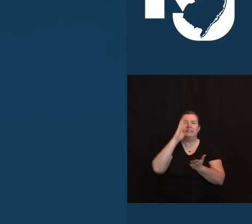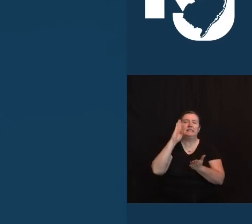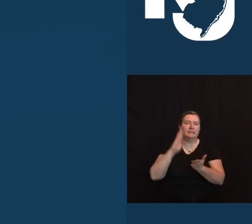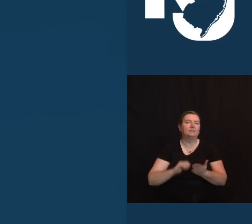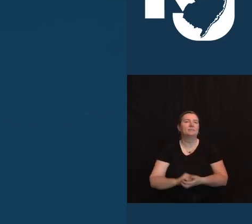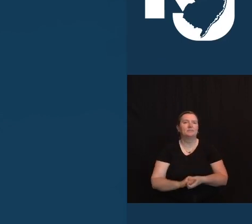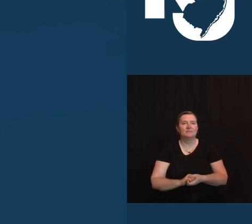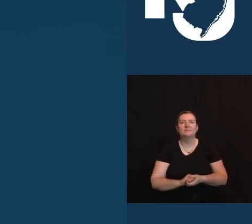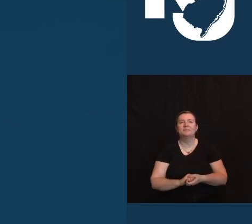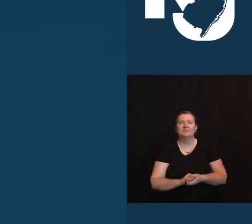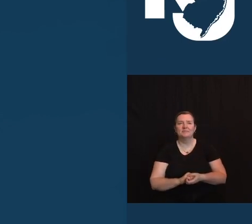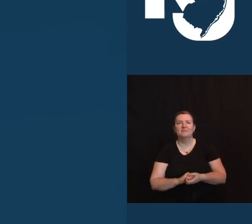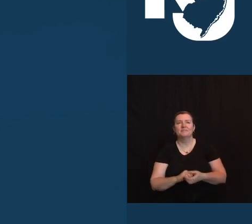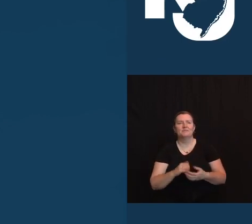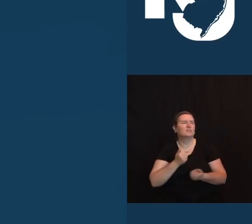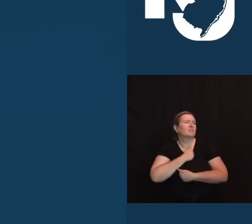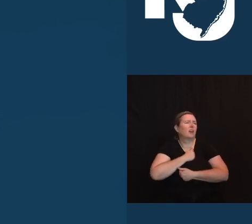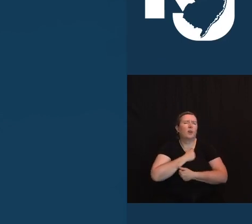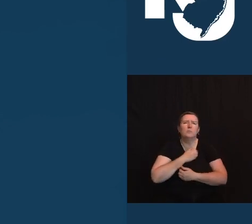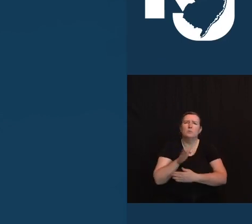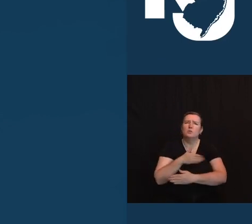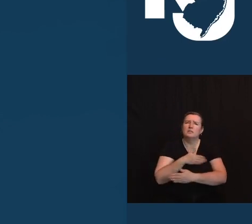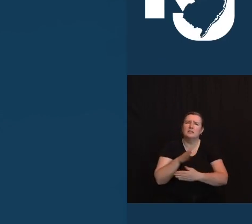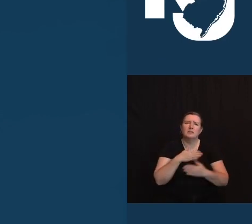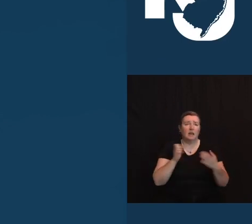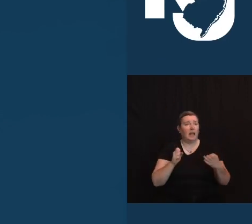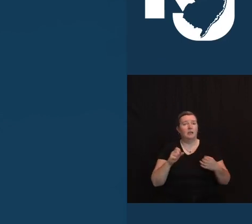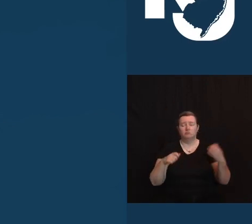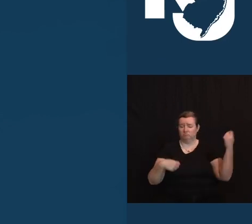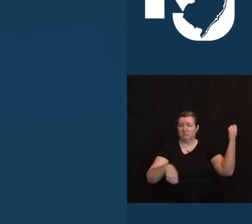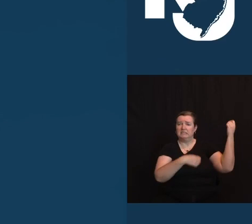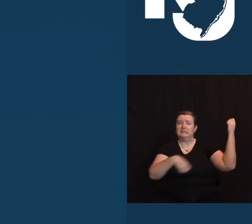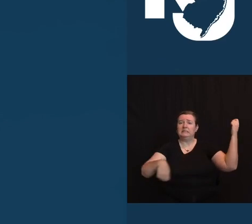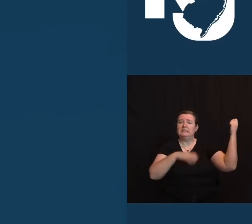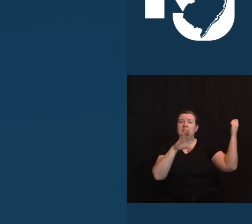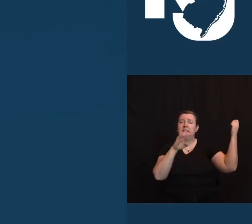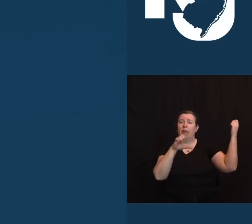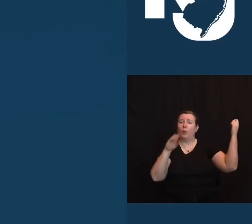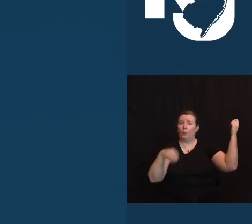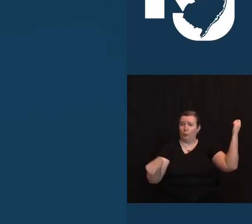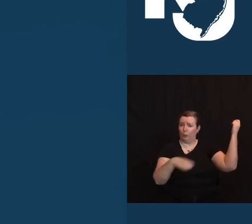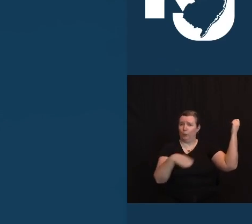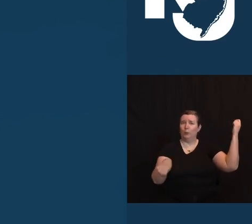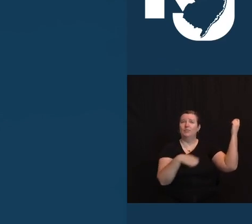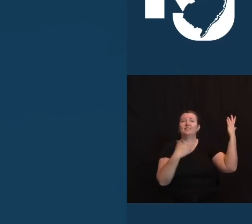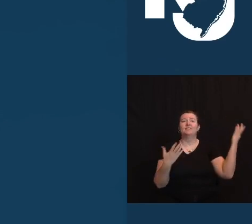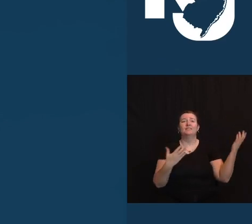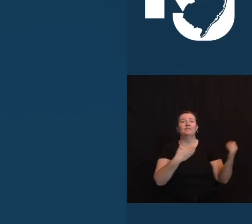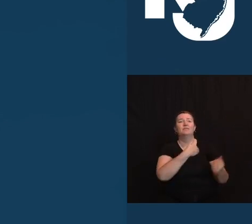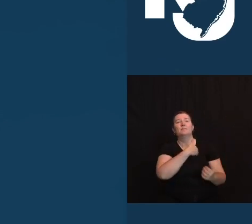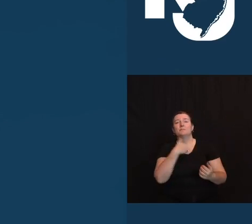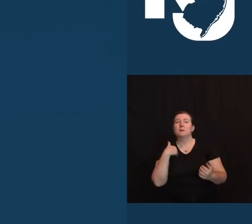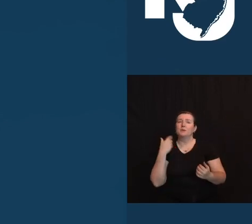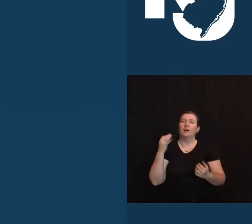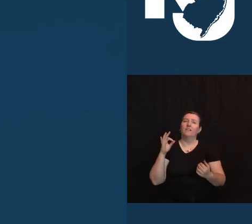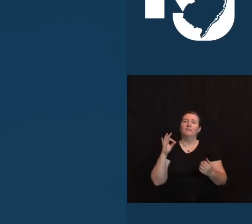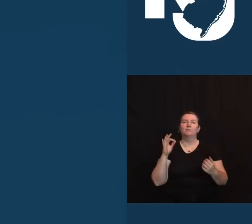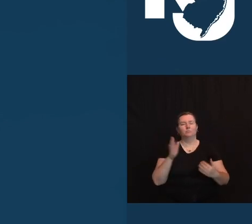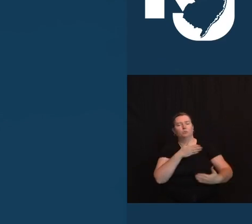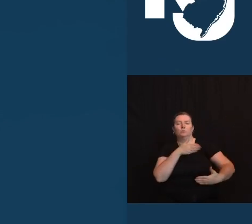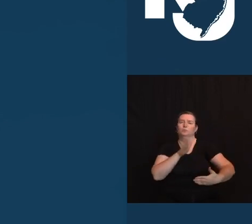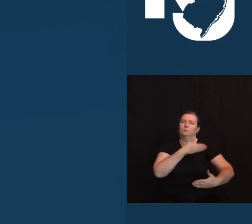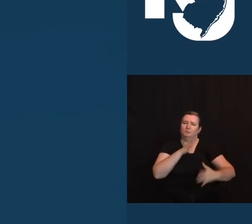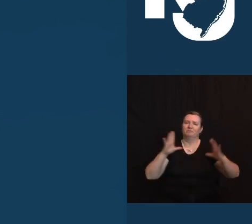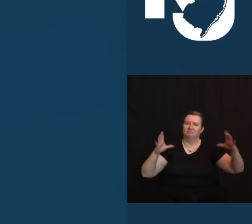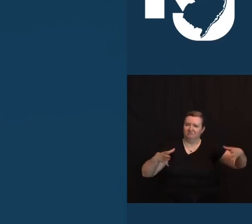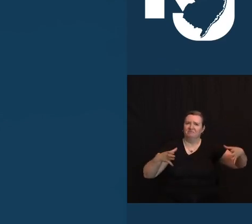the cello. And she was a longtime member of the Ridgewood Symphony Orchestra. She was an award-winning photographer and a past president and member